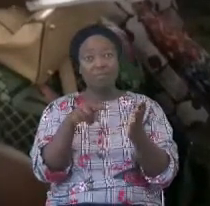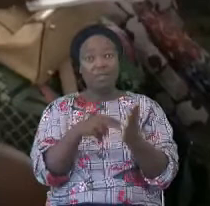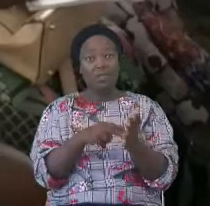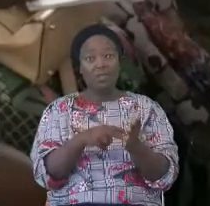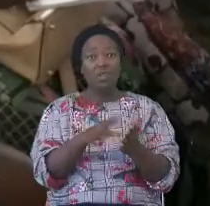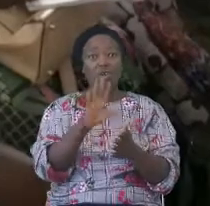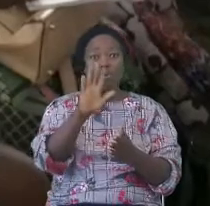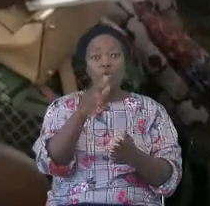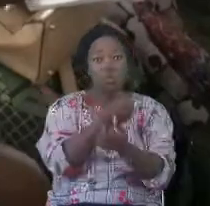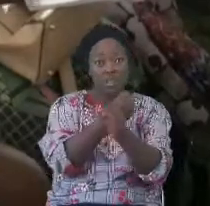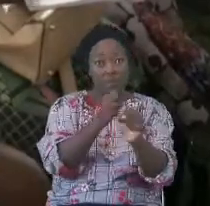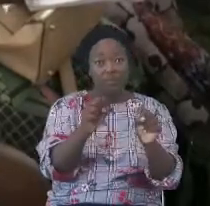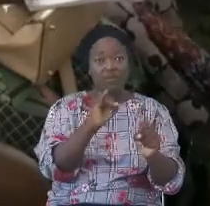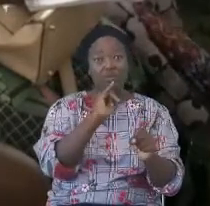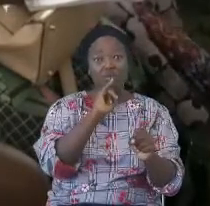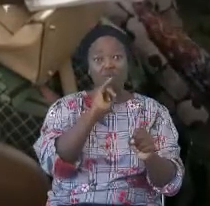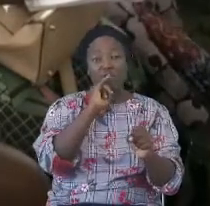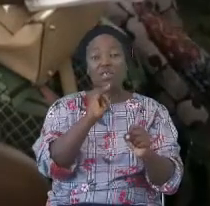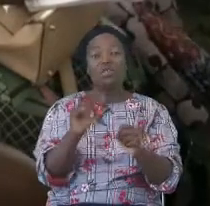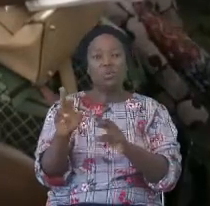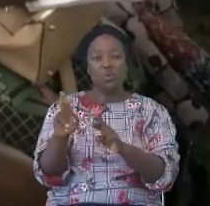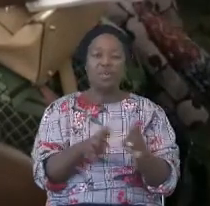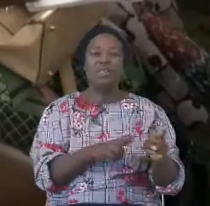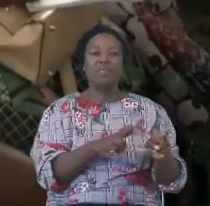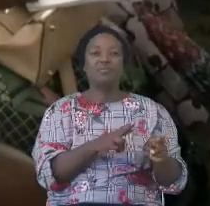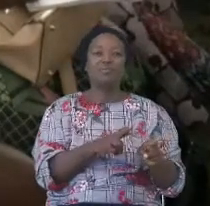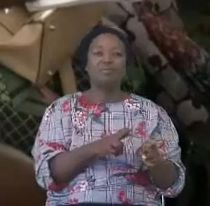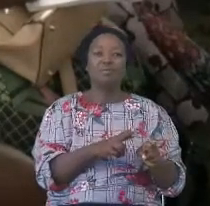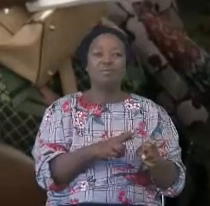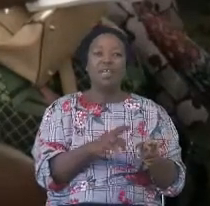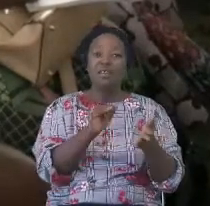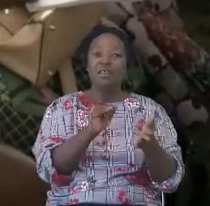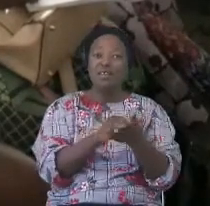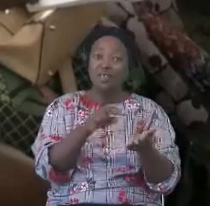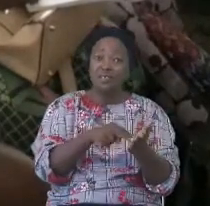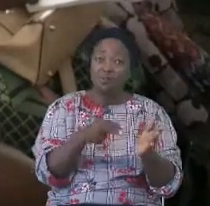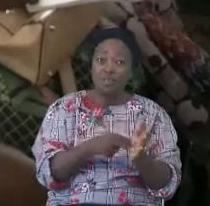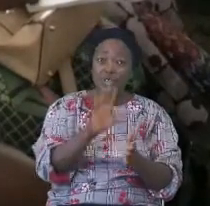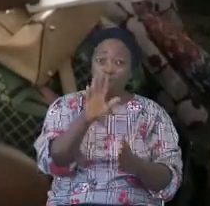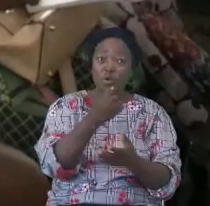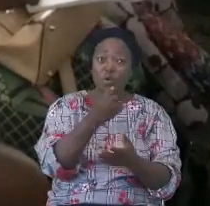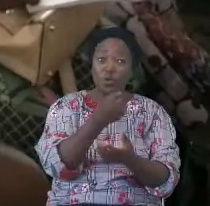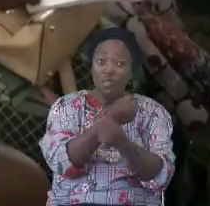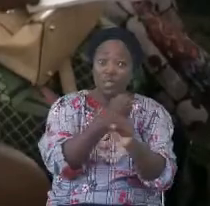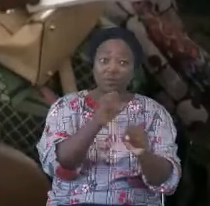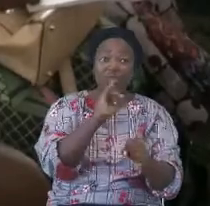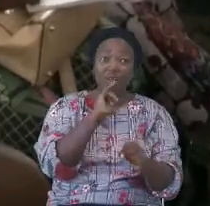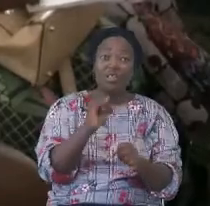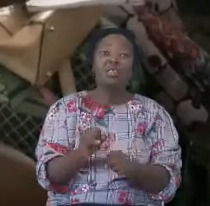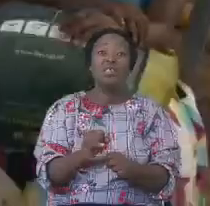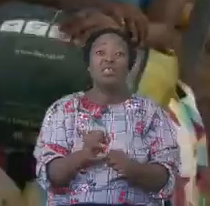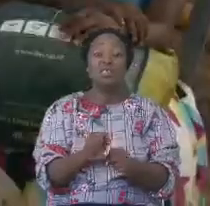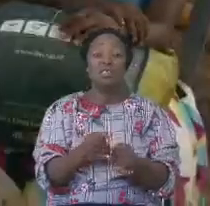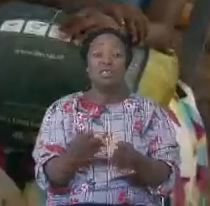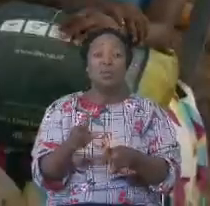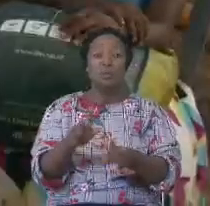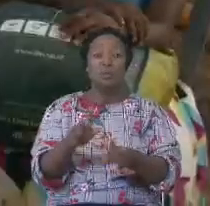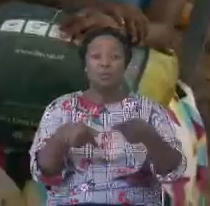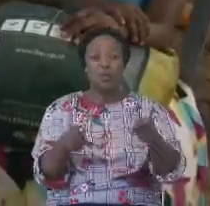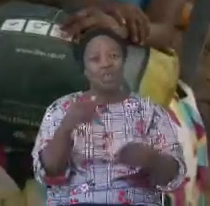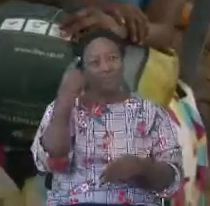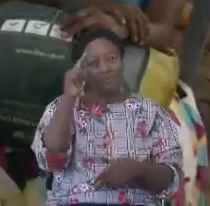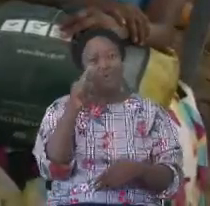What does that mean? That means your redemption is accomplished.